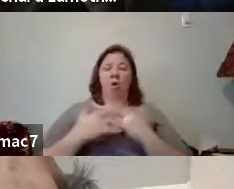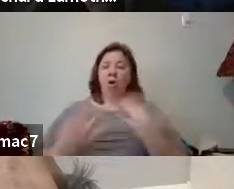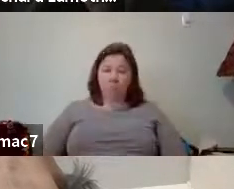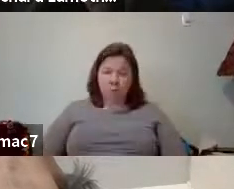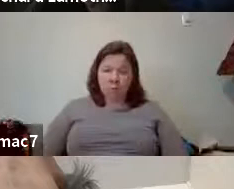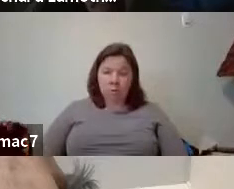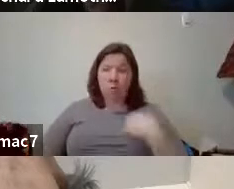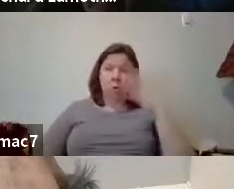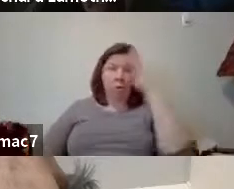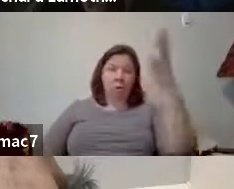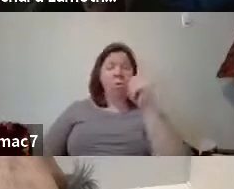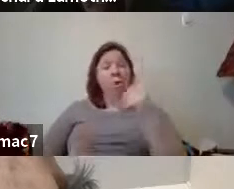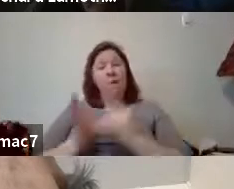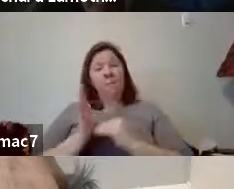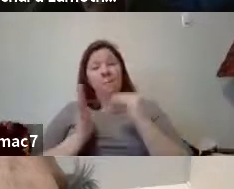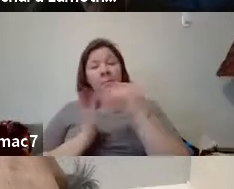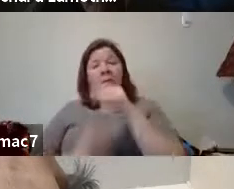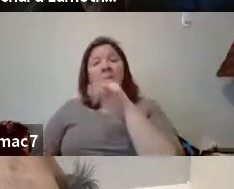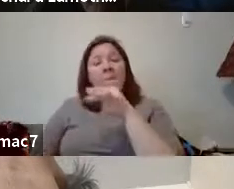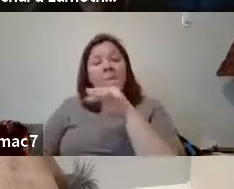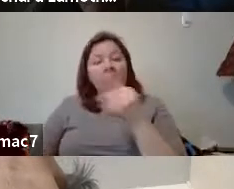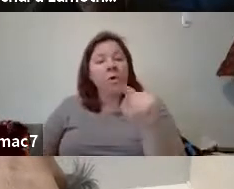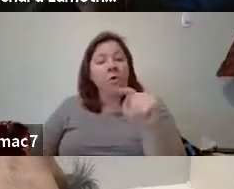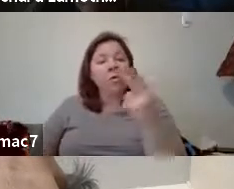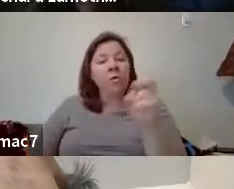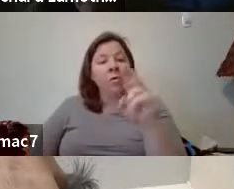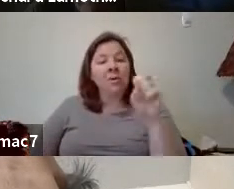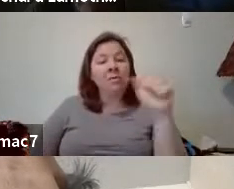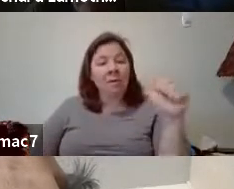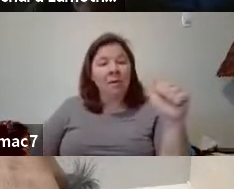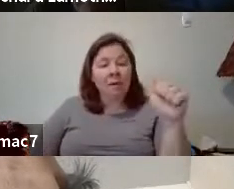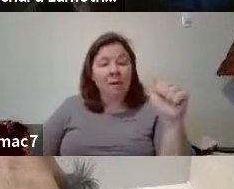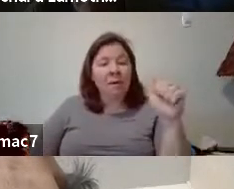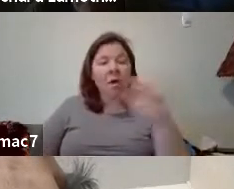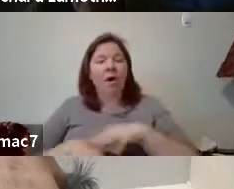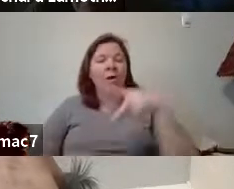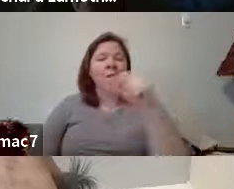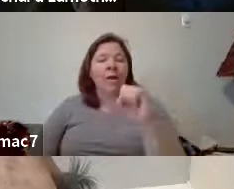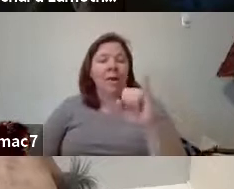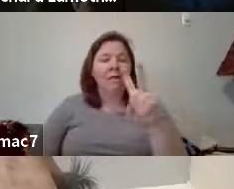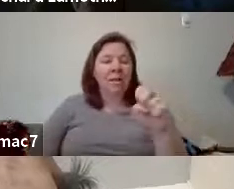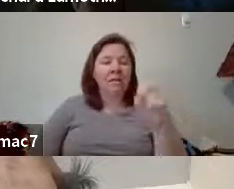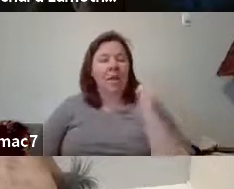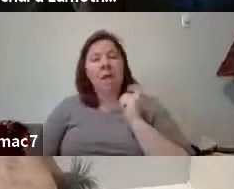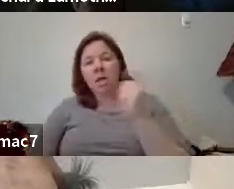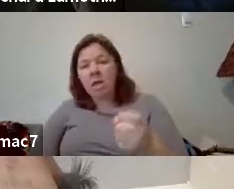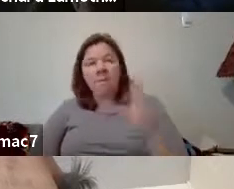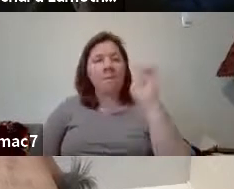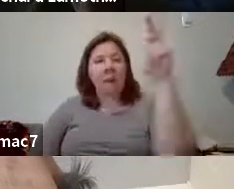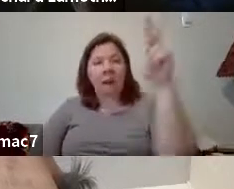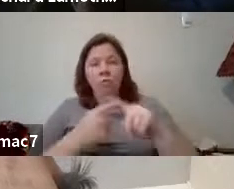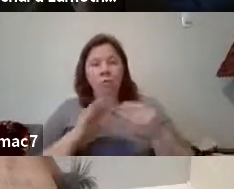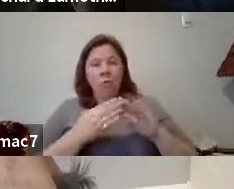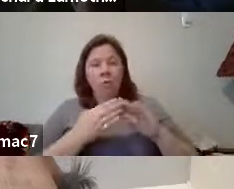want to create 1 million Mother Teresas in ONPASSIVE. I mean, people who give back, people who are friends